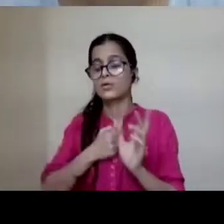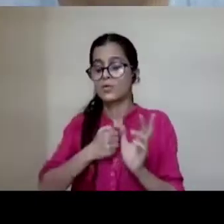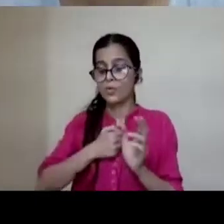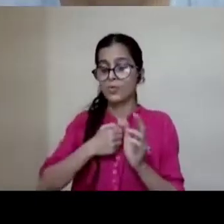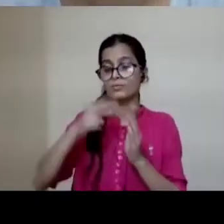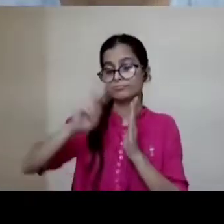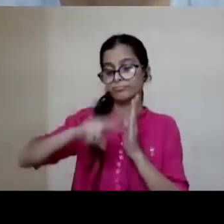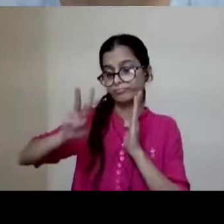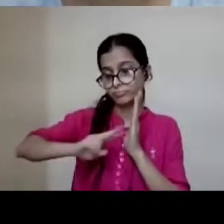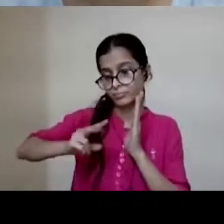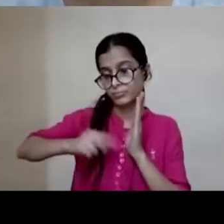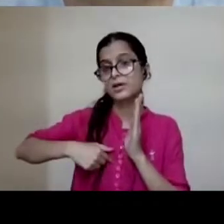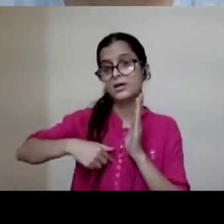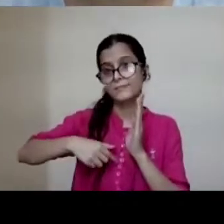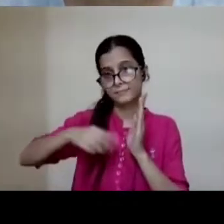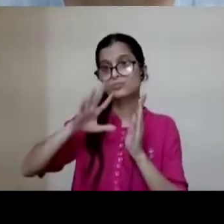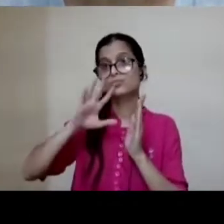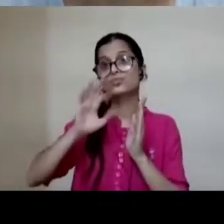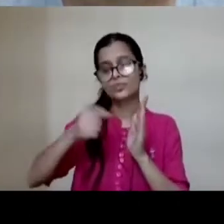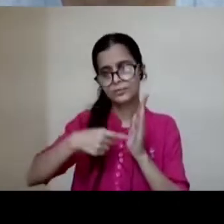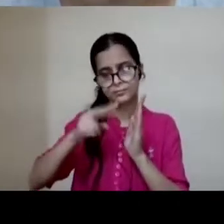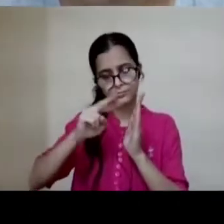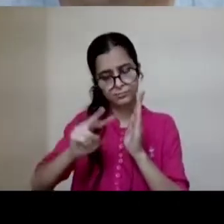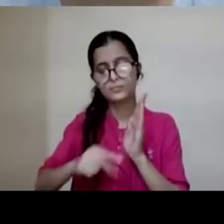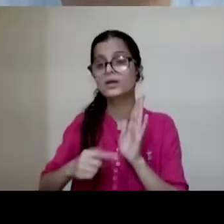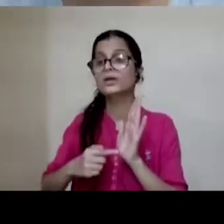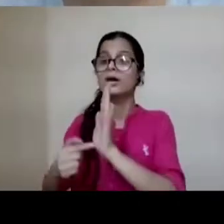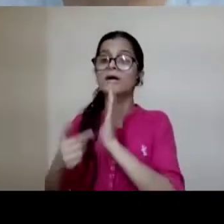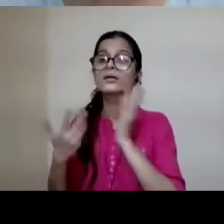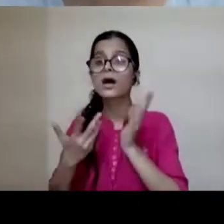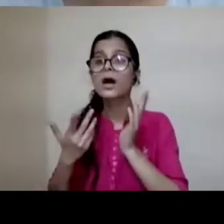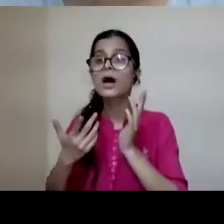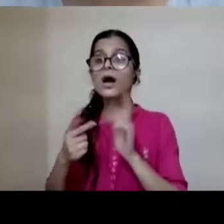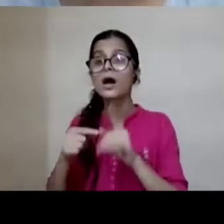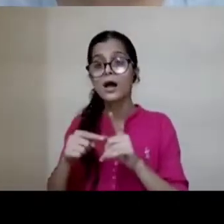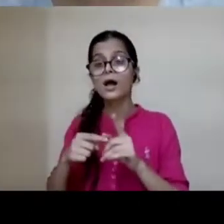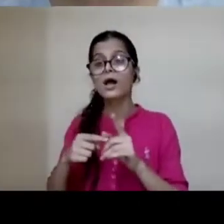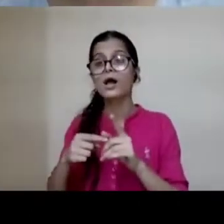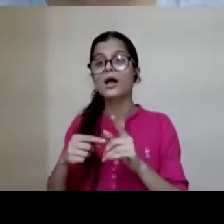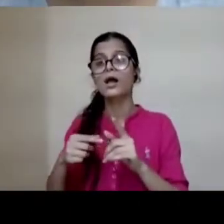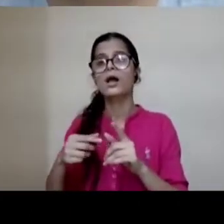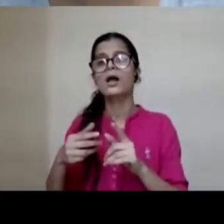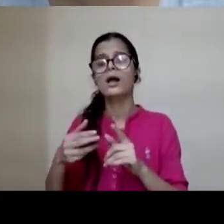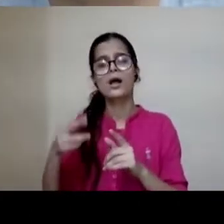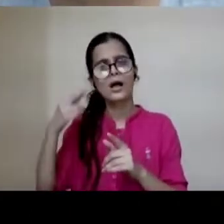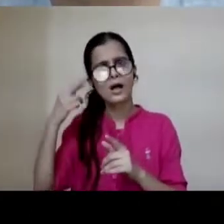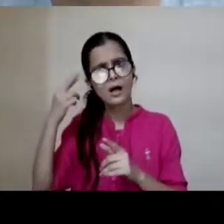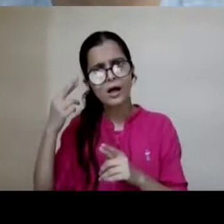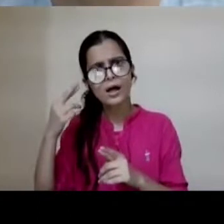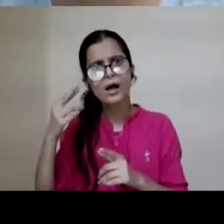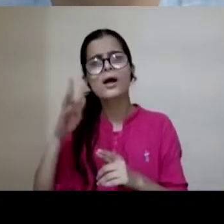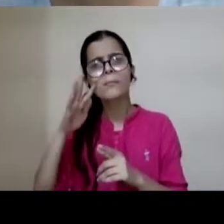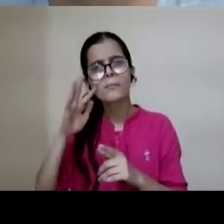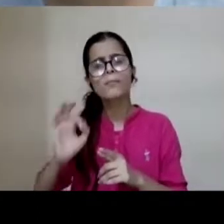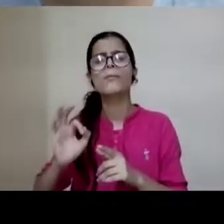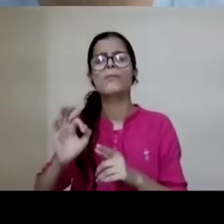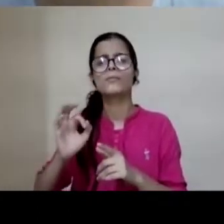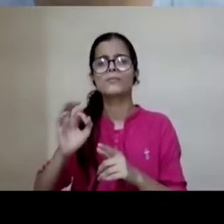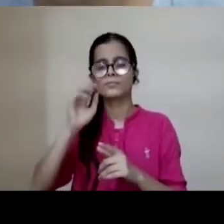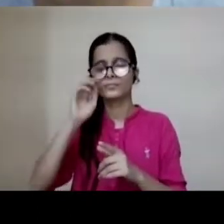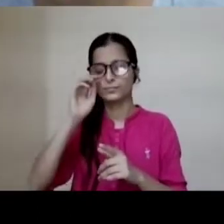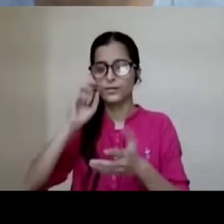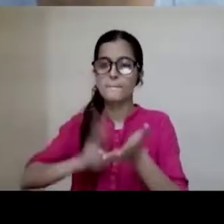has demonstrated that the requirement of soundness and unsoundness of mind is almost